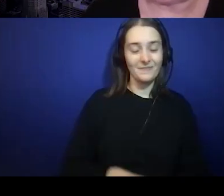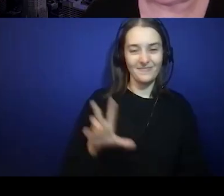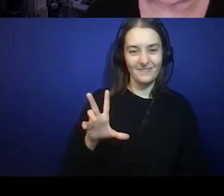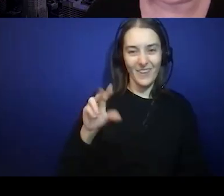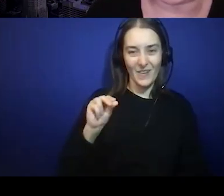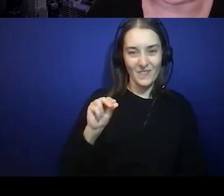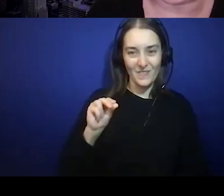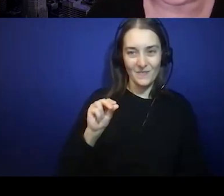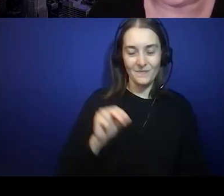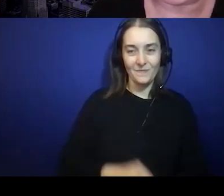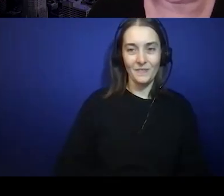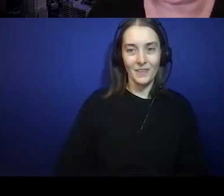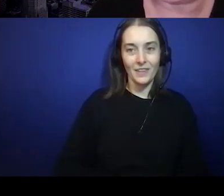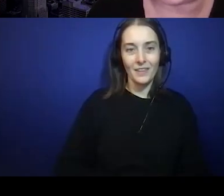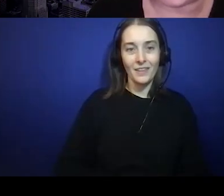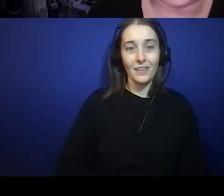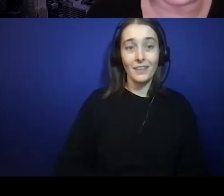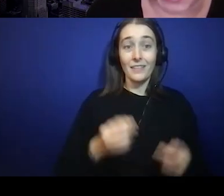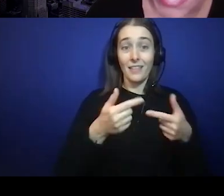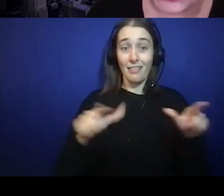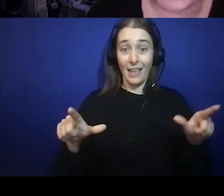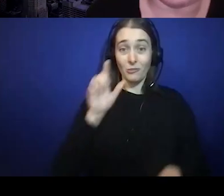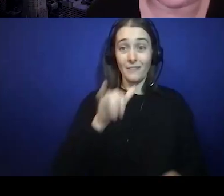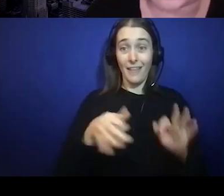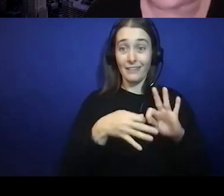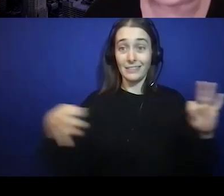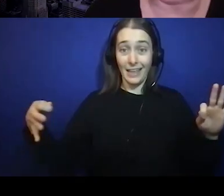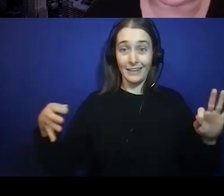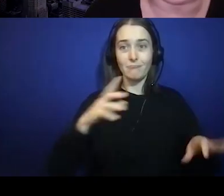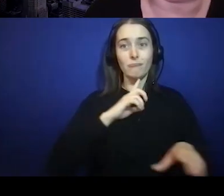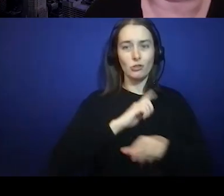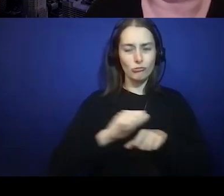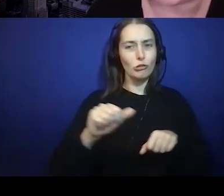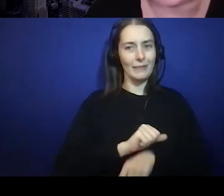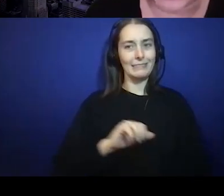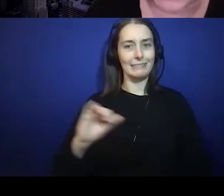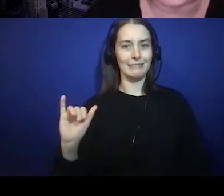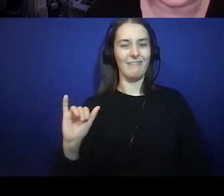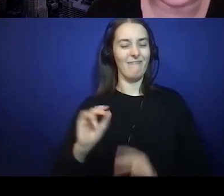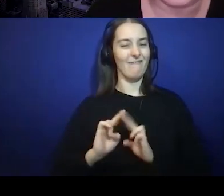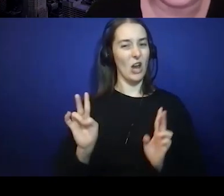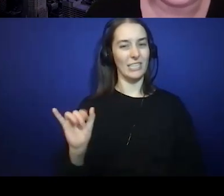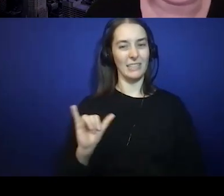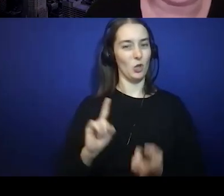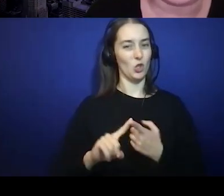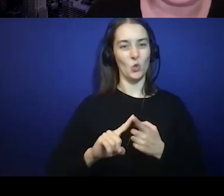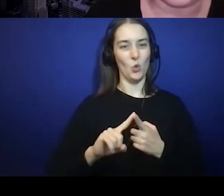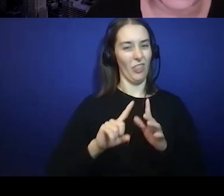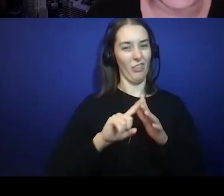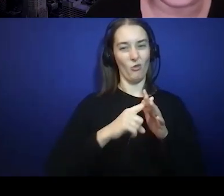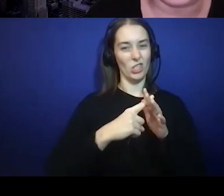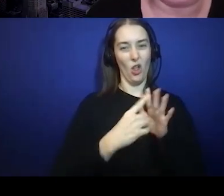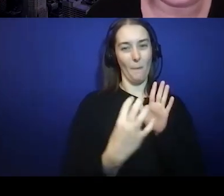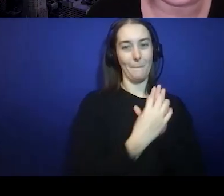no. So the language in this sentence is actually very similar to the original passage. And you